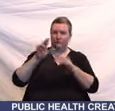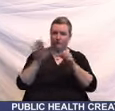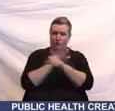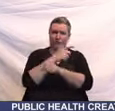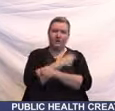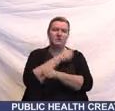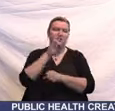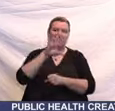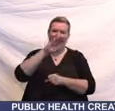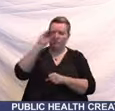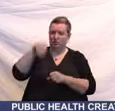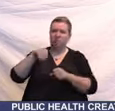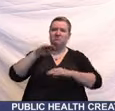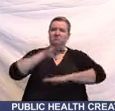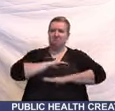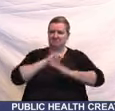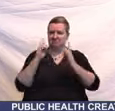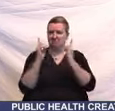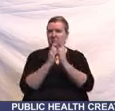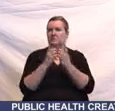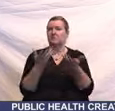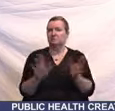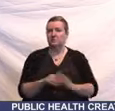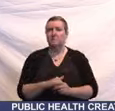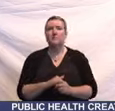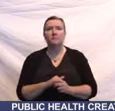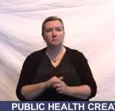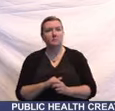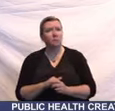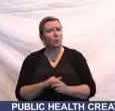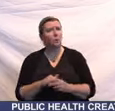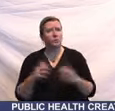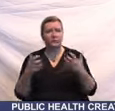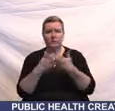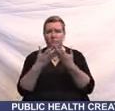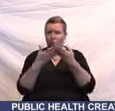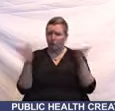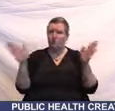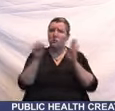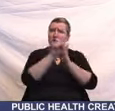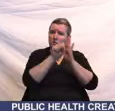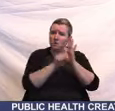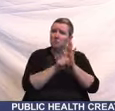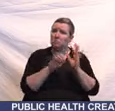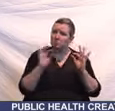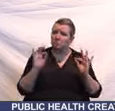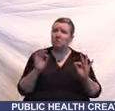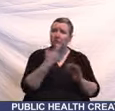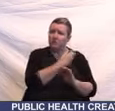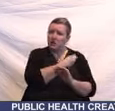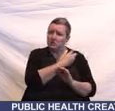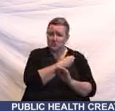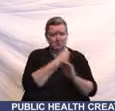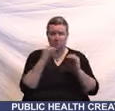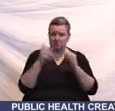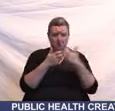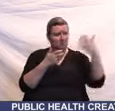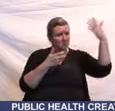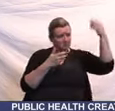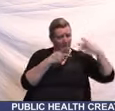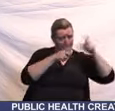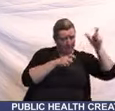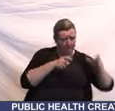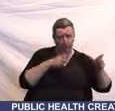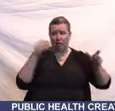above 75%, which roughly matches the overall statewide vaccination rate. We know there